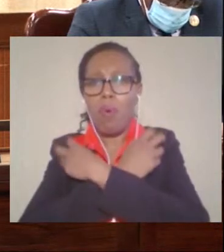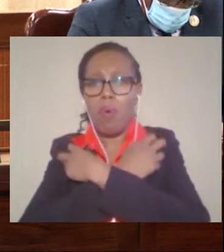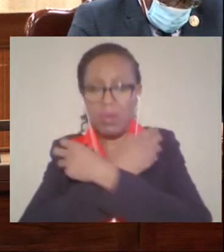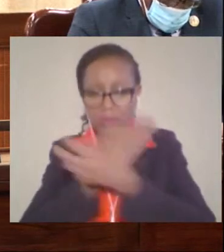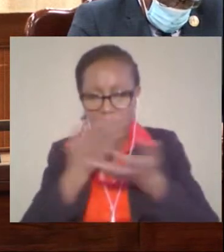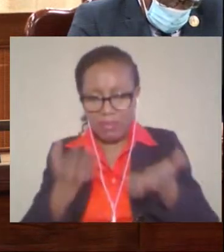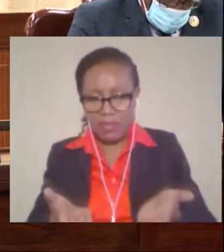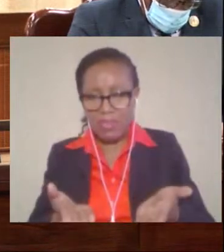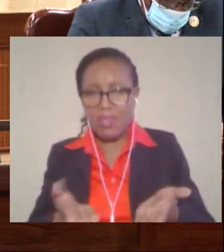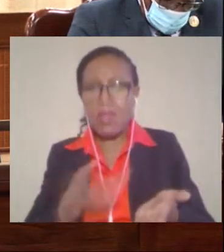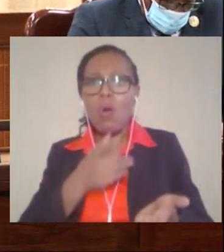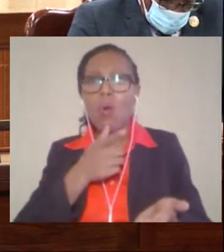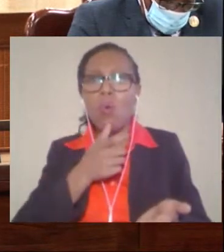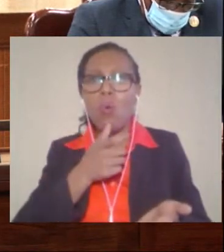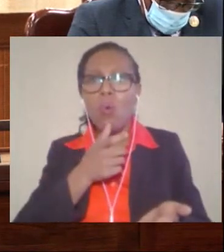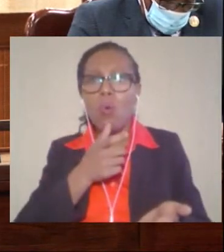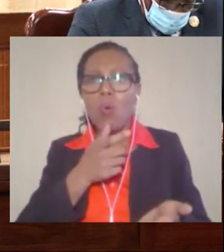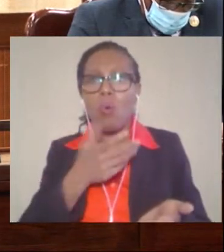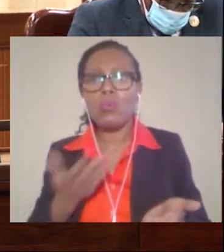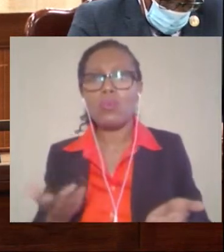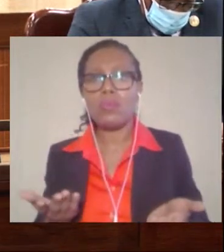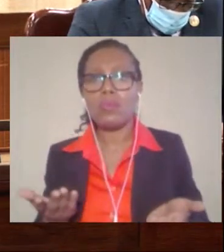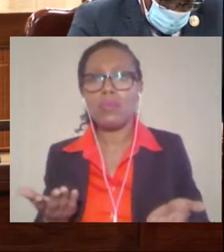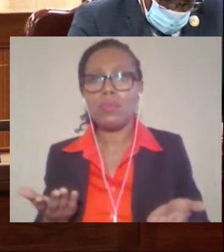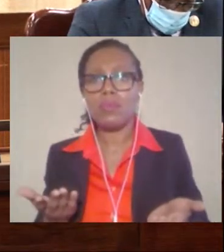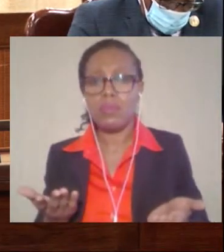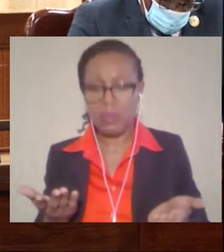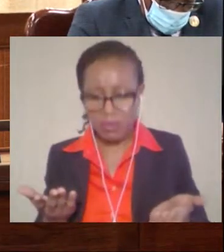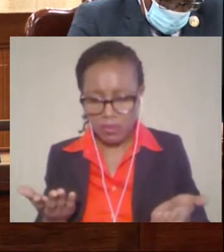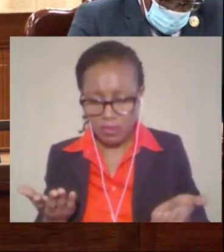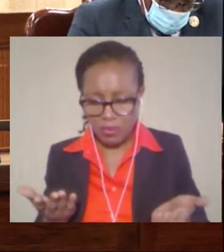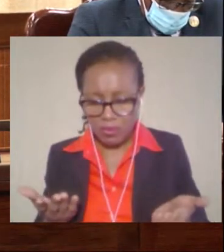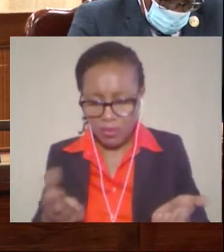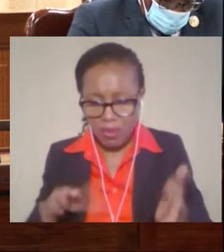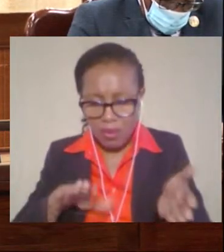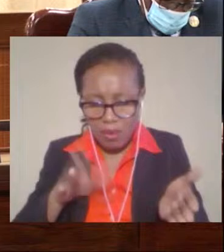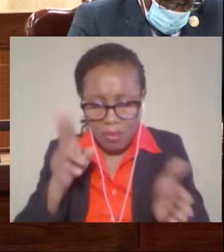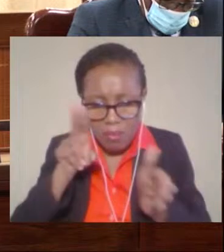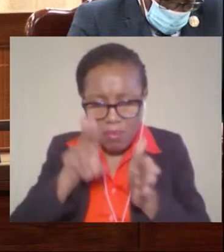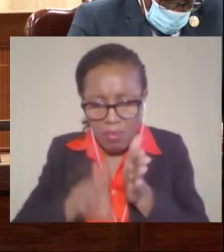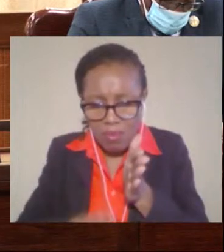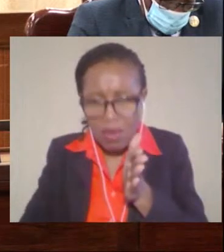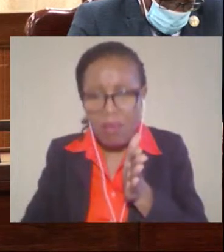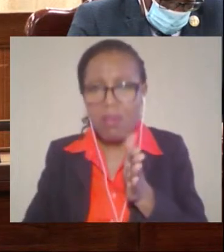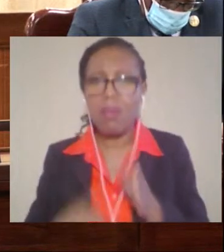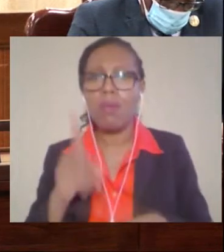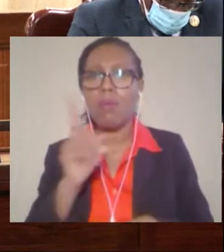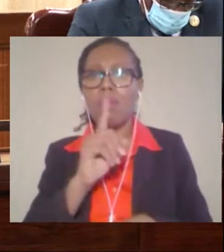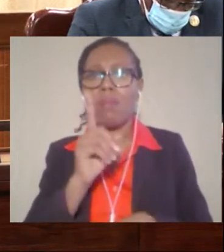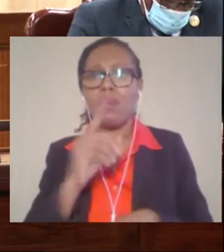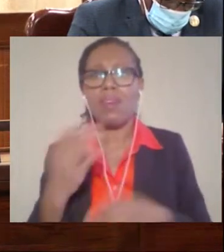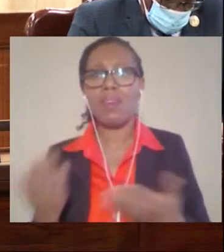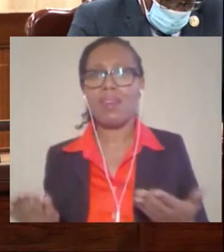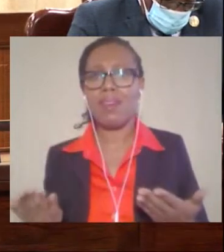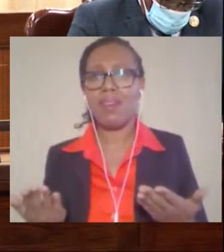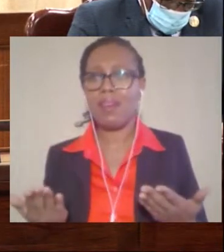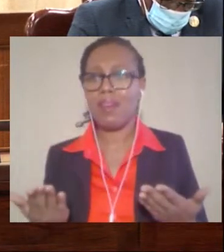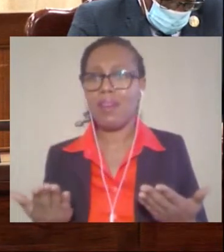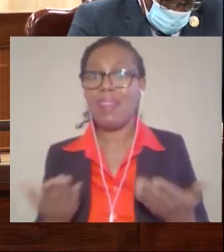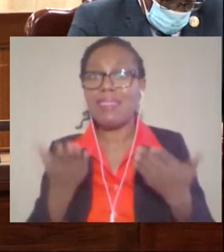and where they are to be found buried. There's a debate in agriculture in